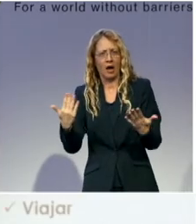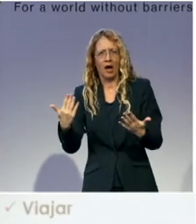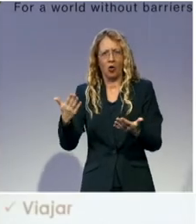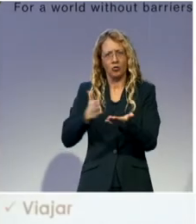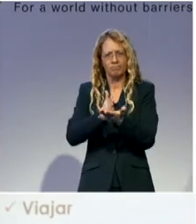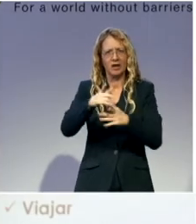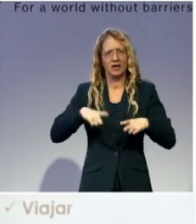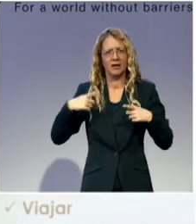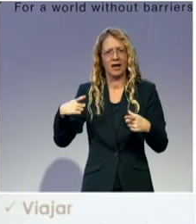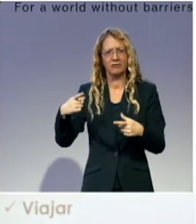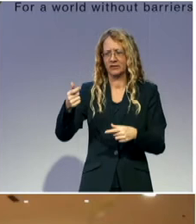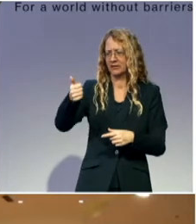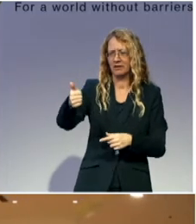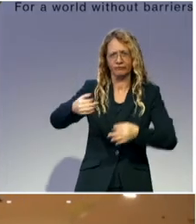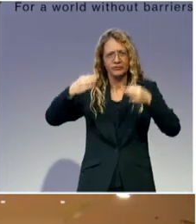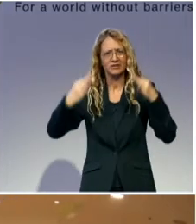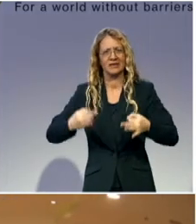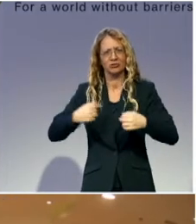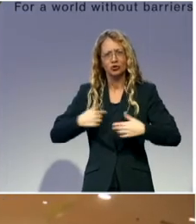of expression.